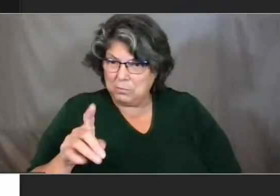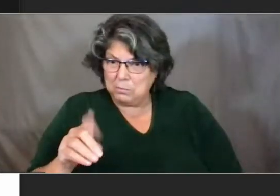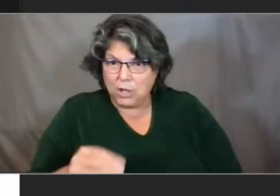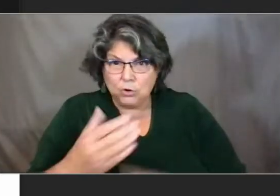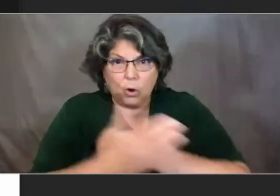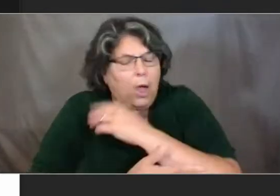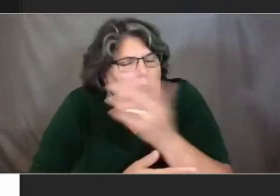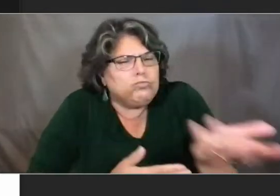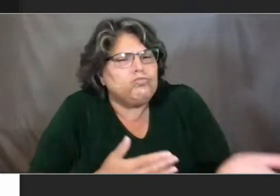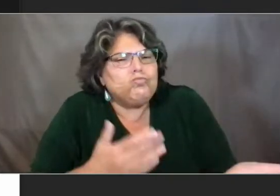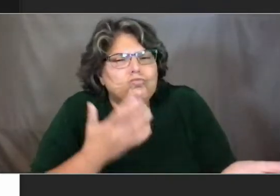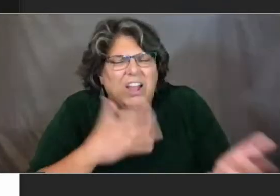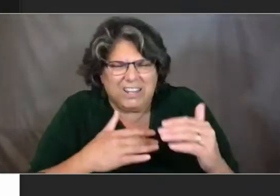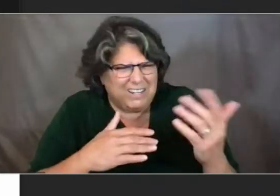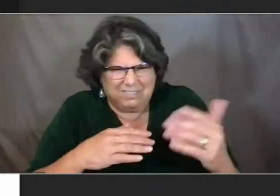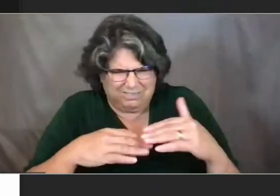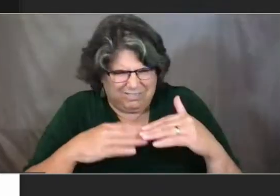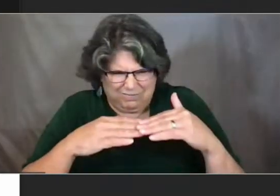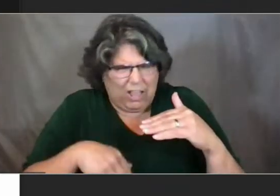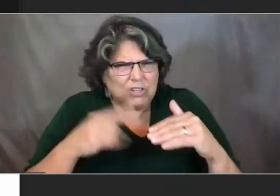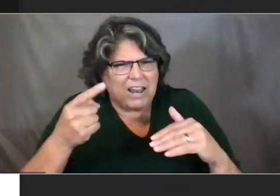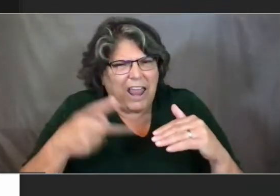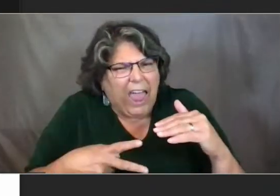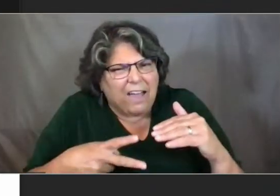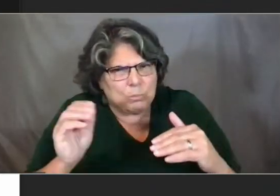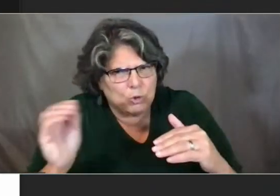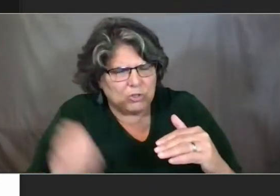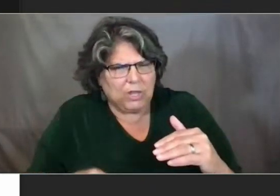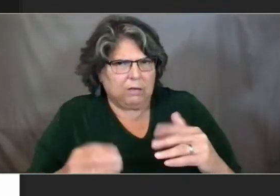it's extraordinarily rare to get